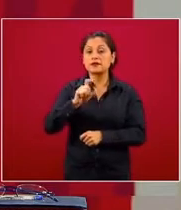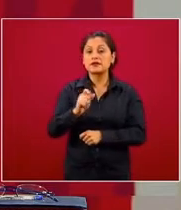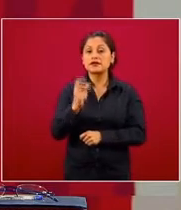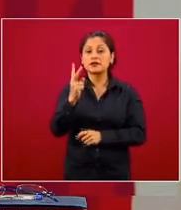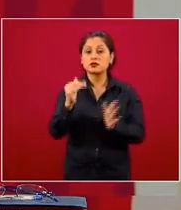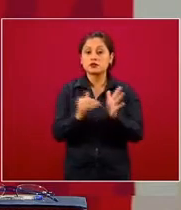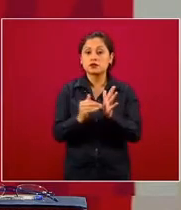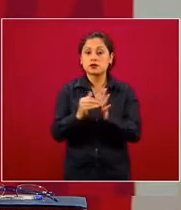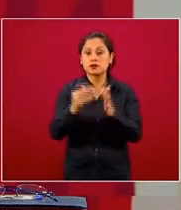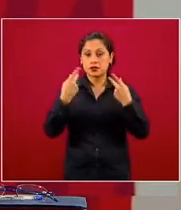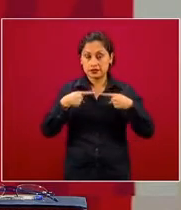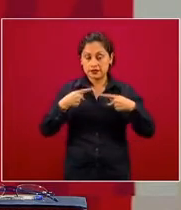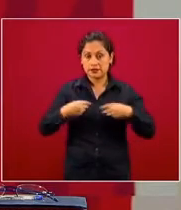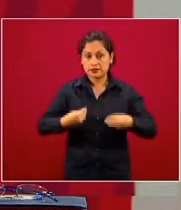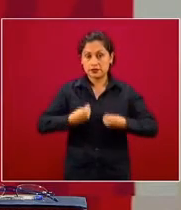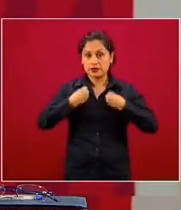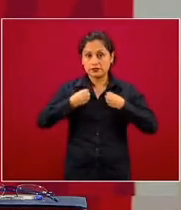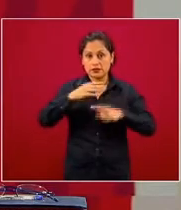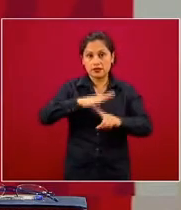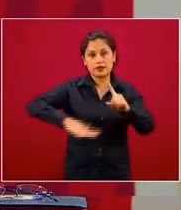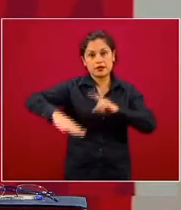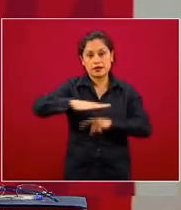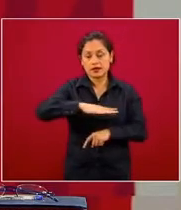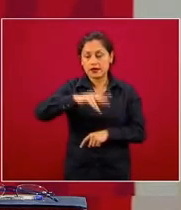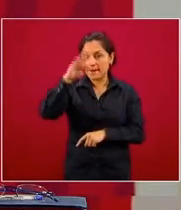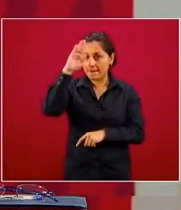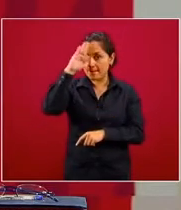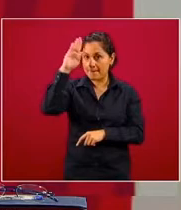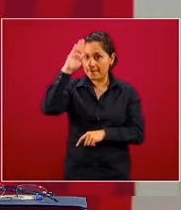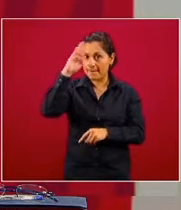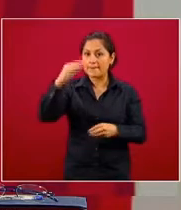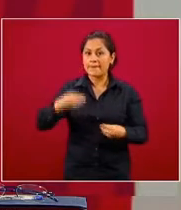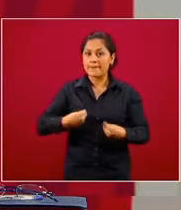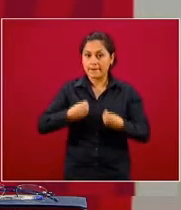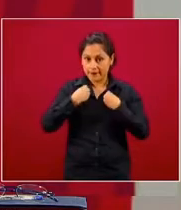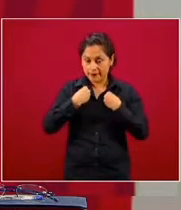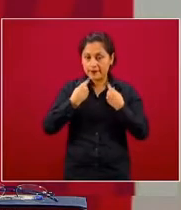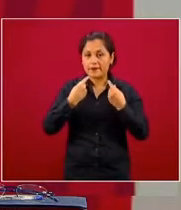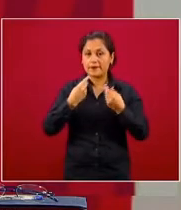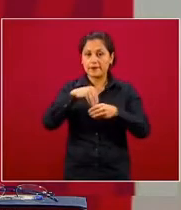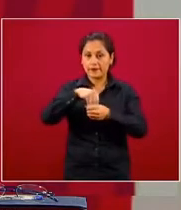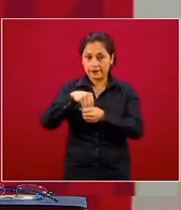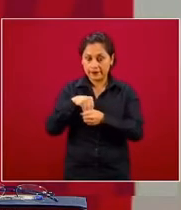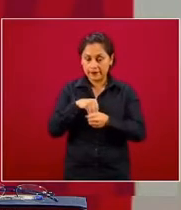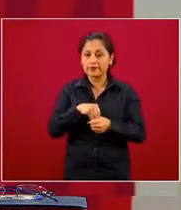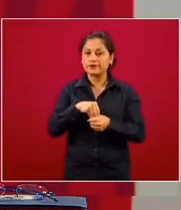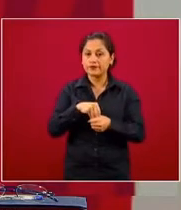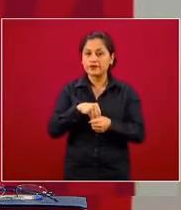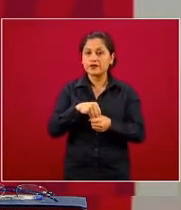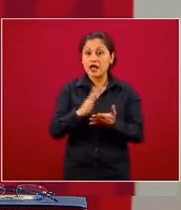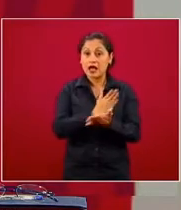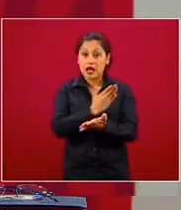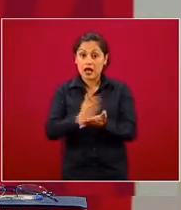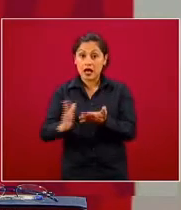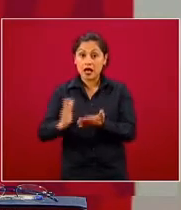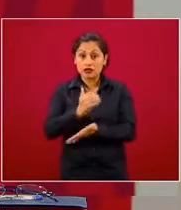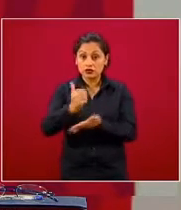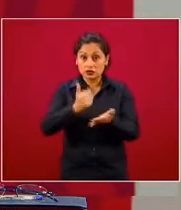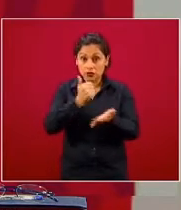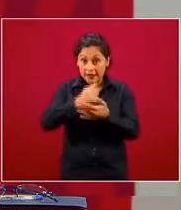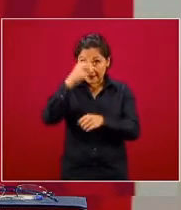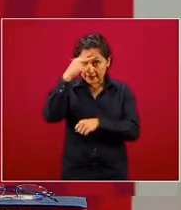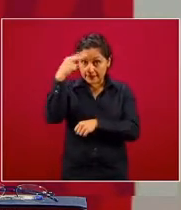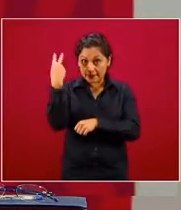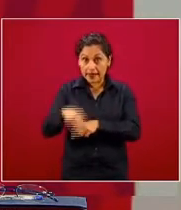area is one of the highest density places on the planet. So it's hard to really take a look at